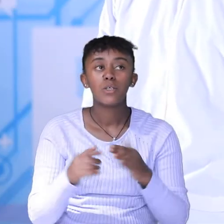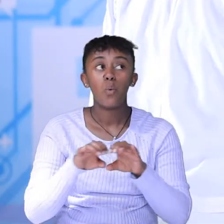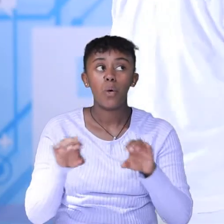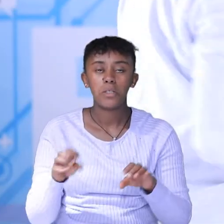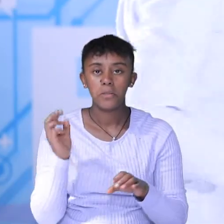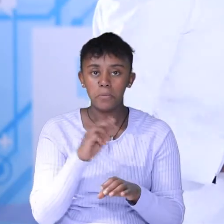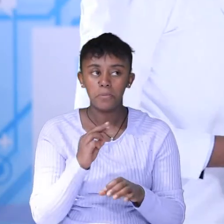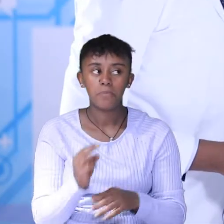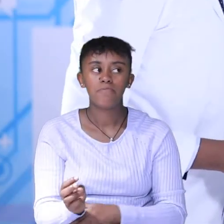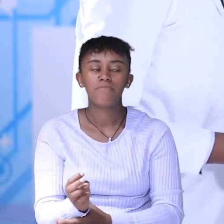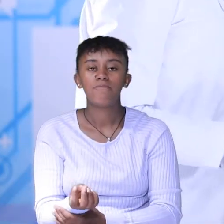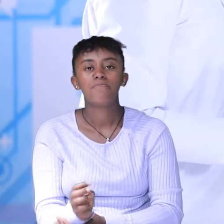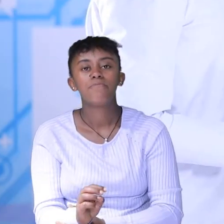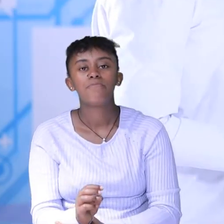equation.